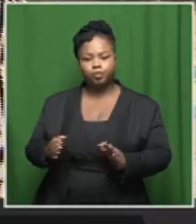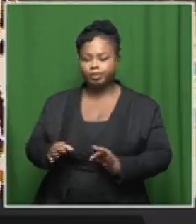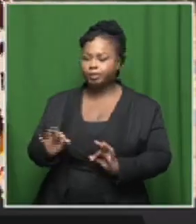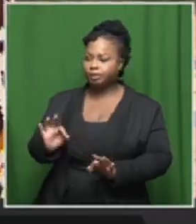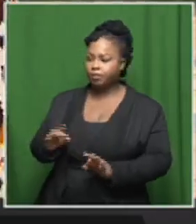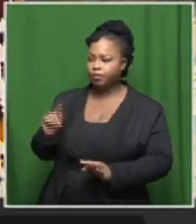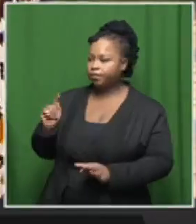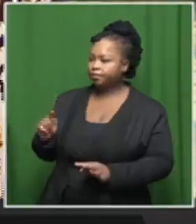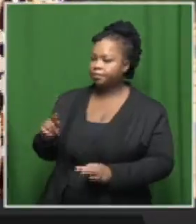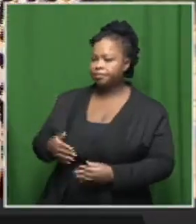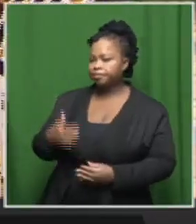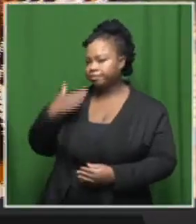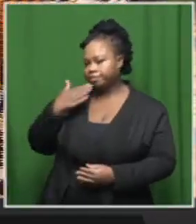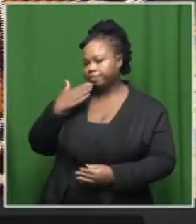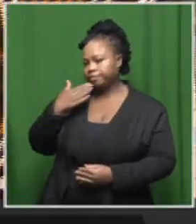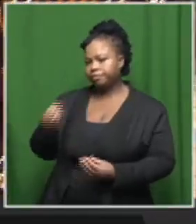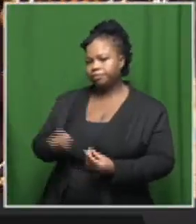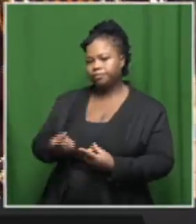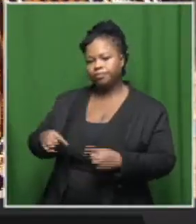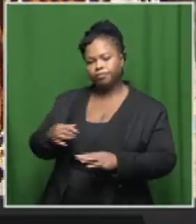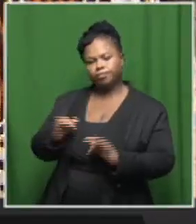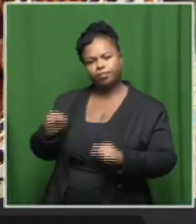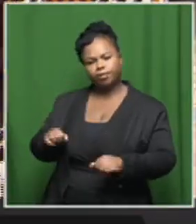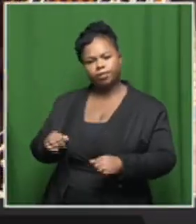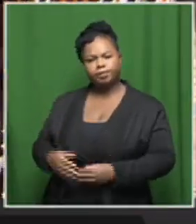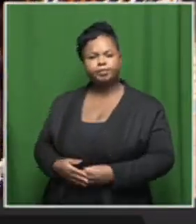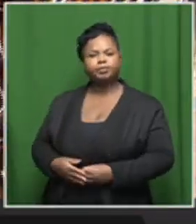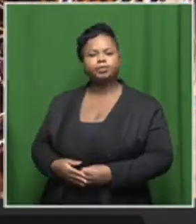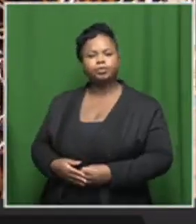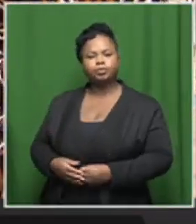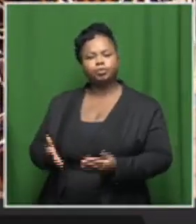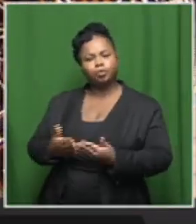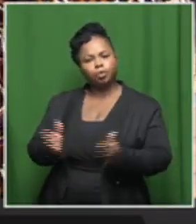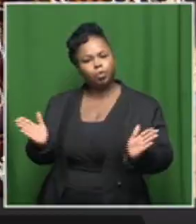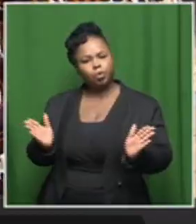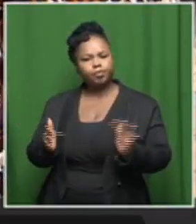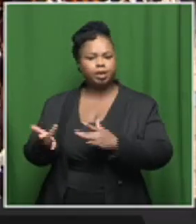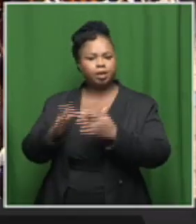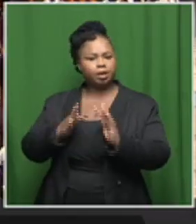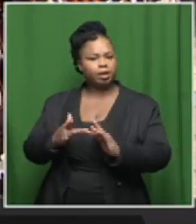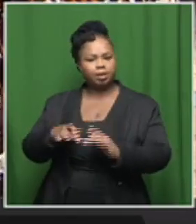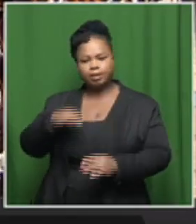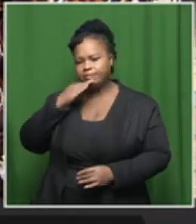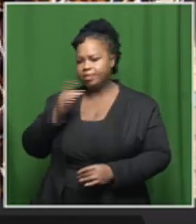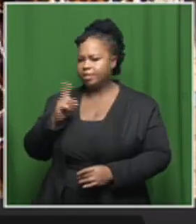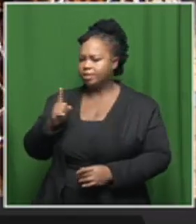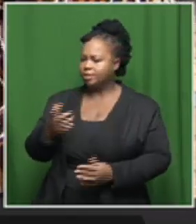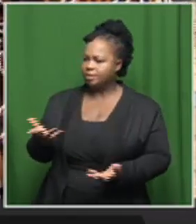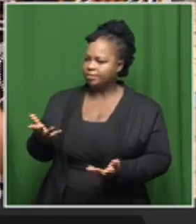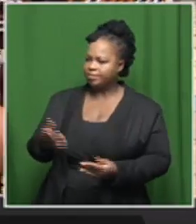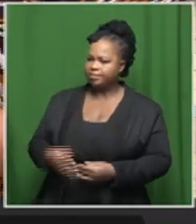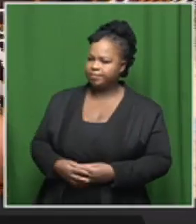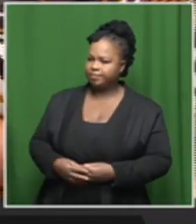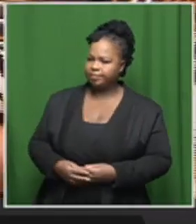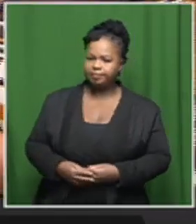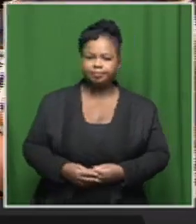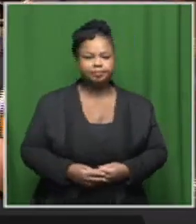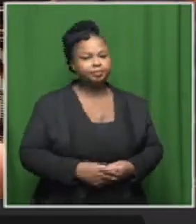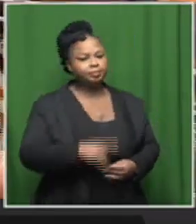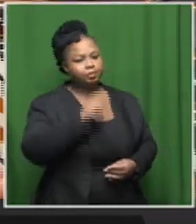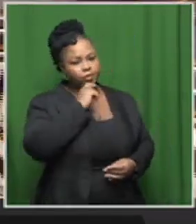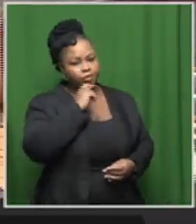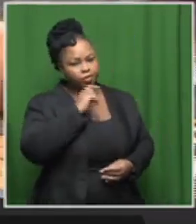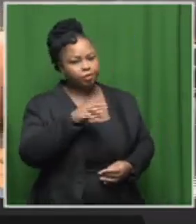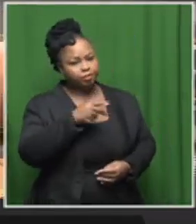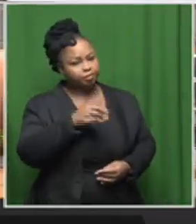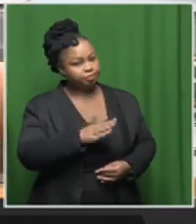Thank you very much, sir, for joining us. So when we talk about an open network, what does that actually mean? What does that entail? Good morning, Nampu.